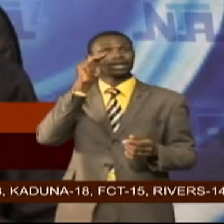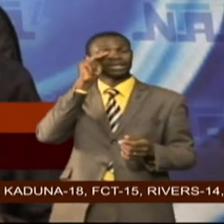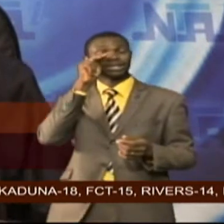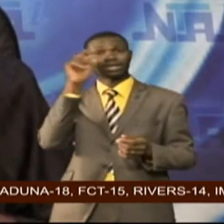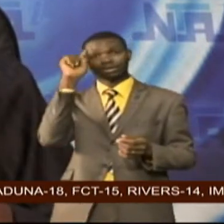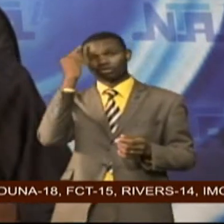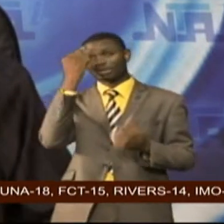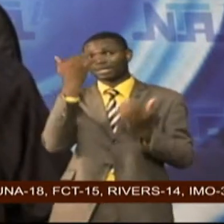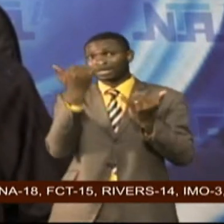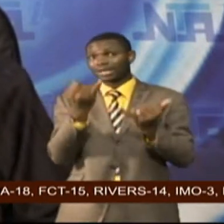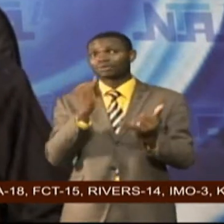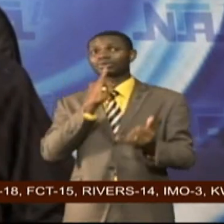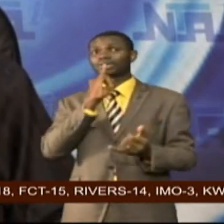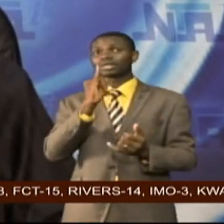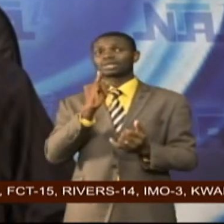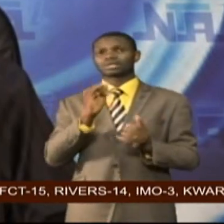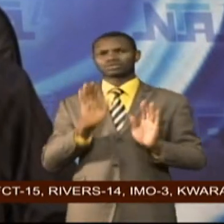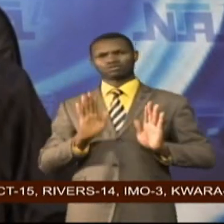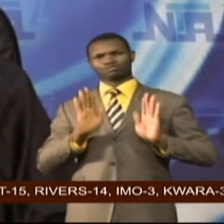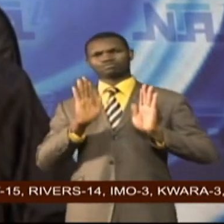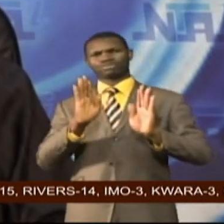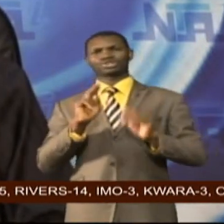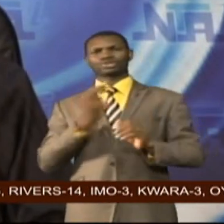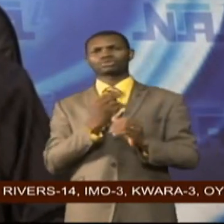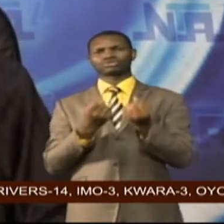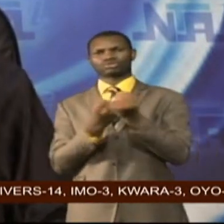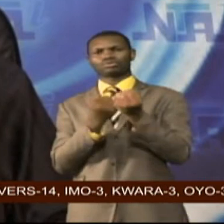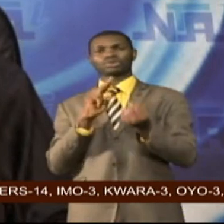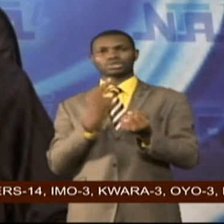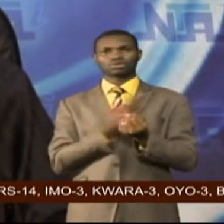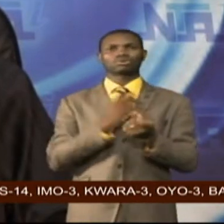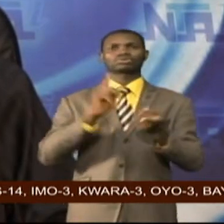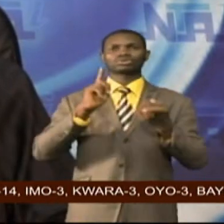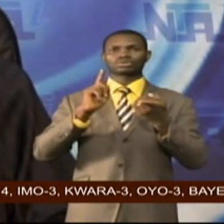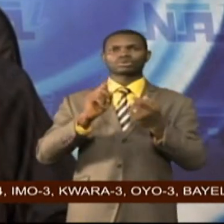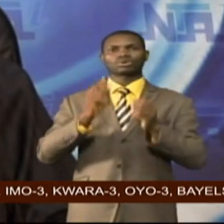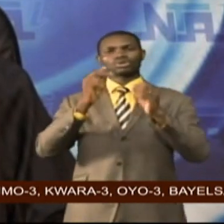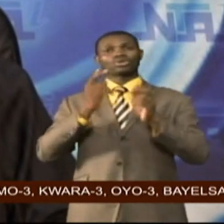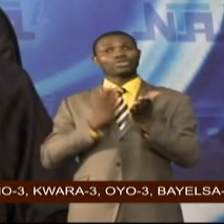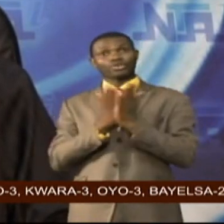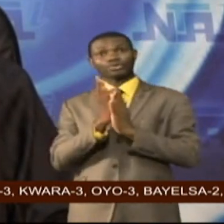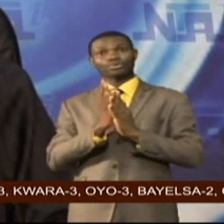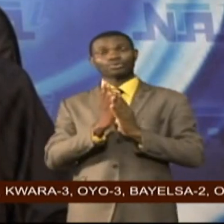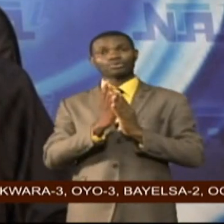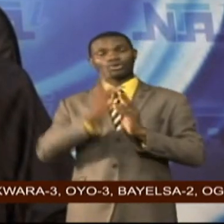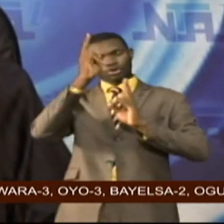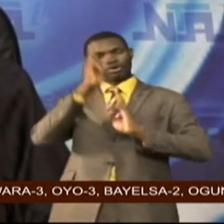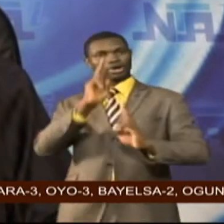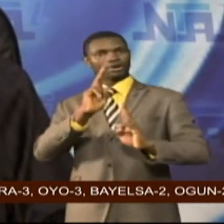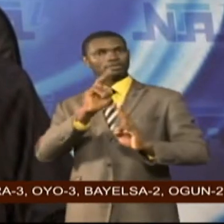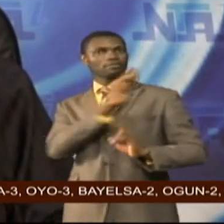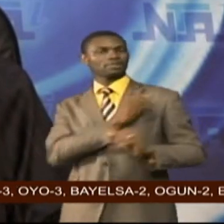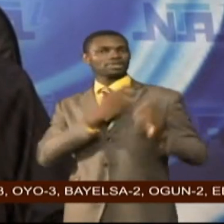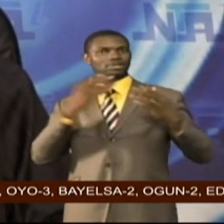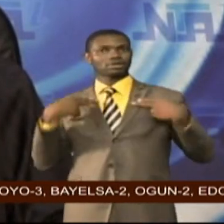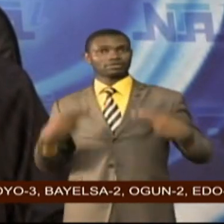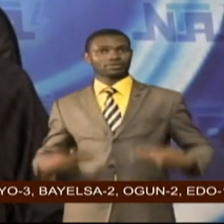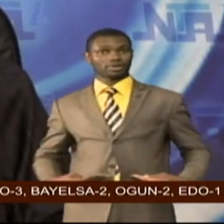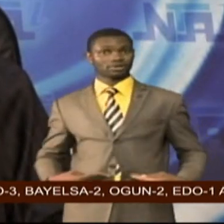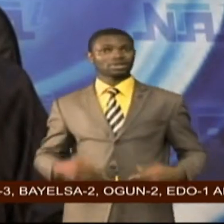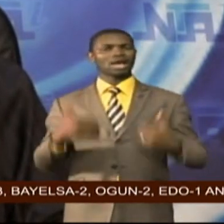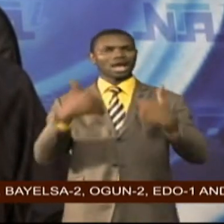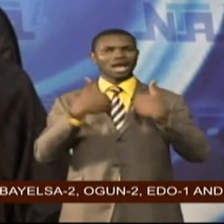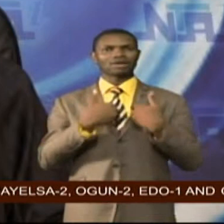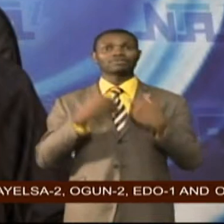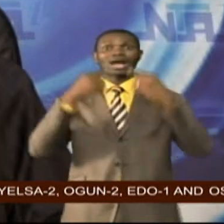is even pushing us and supporting us. Today, the Honorable Minister of Health openly declared that they